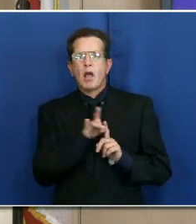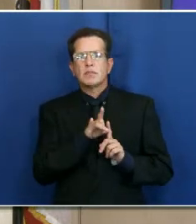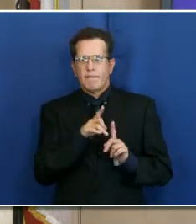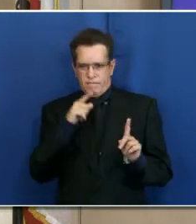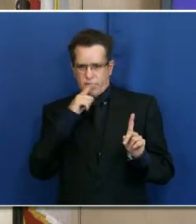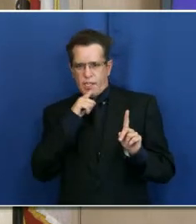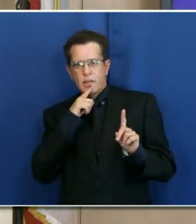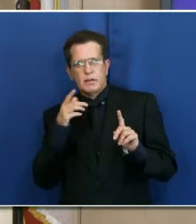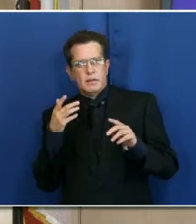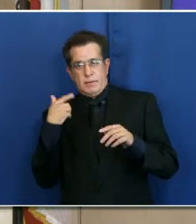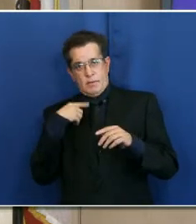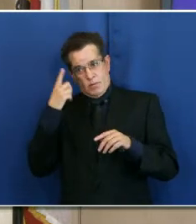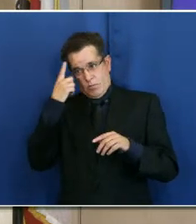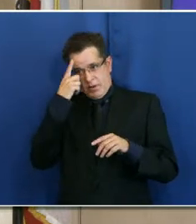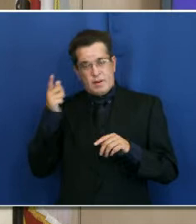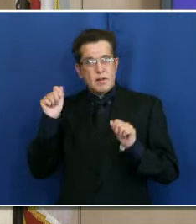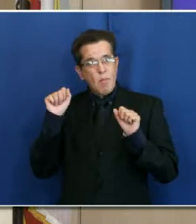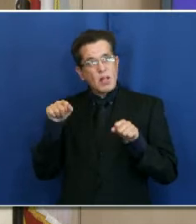to achieve?